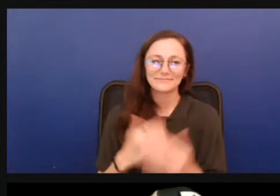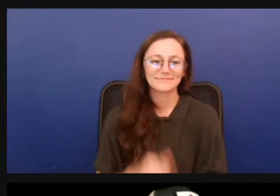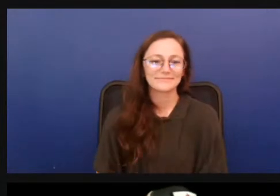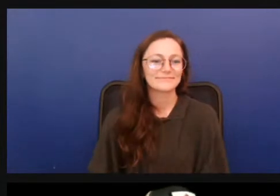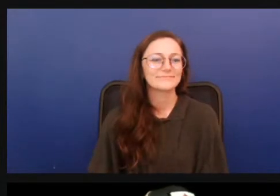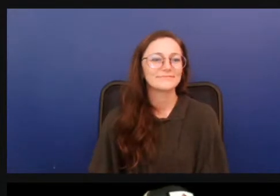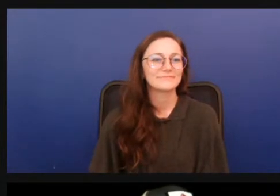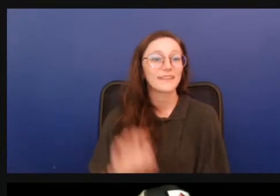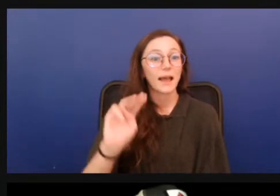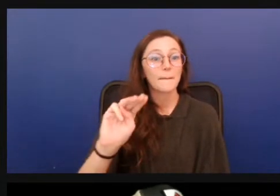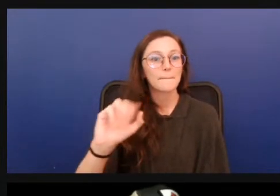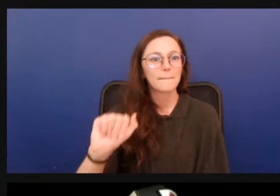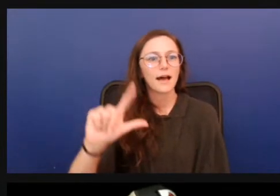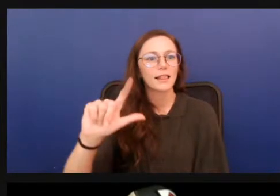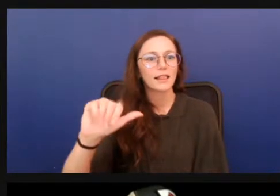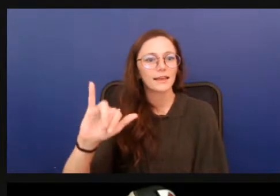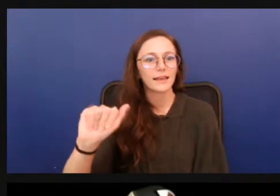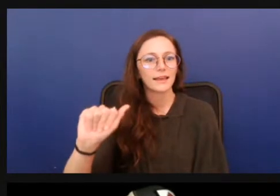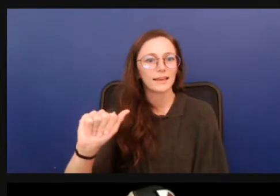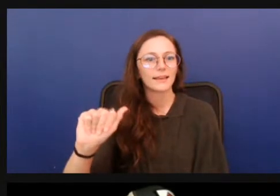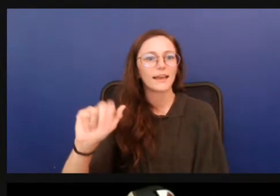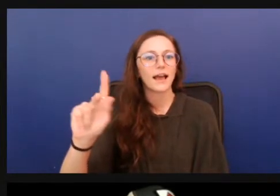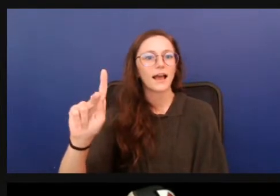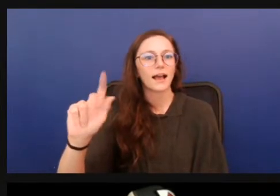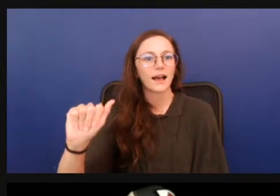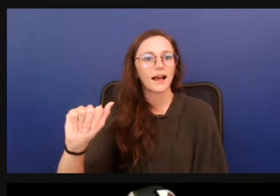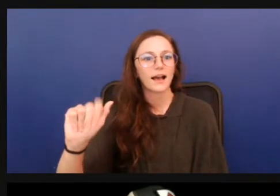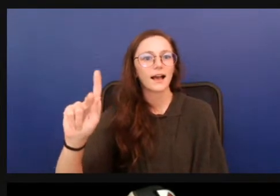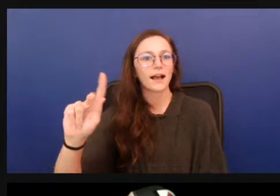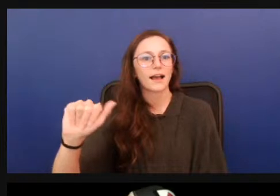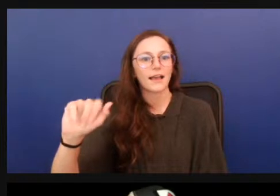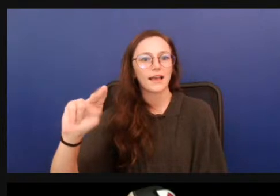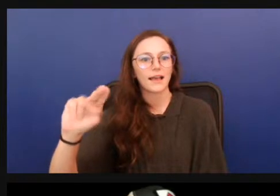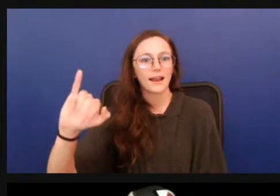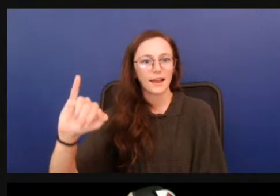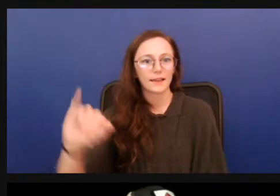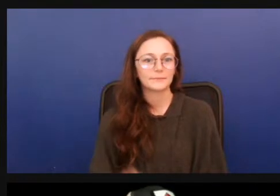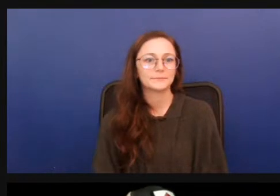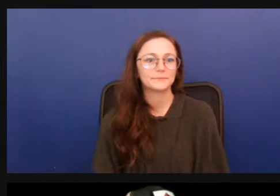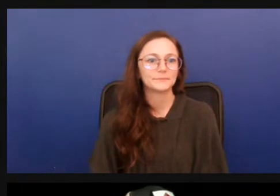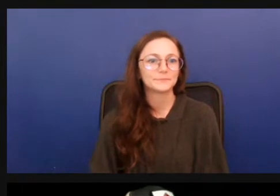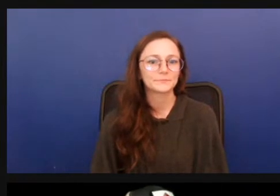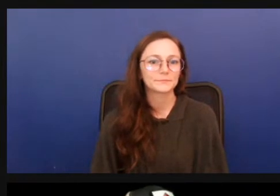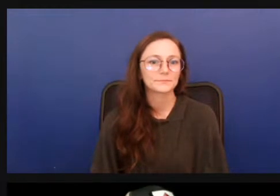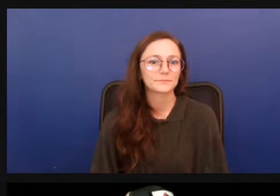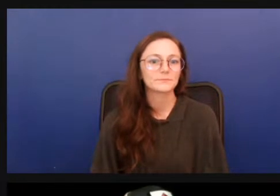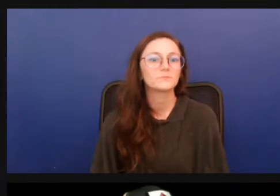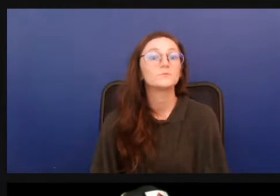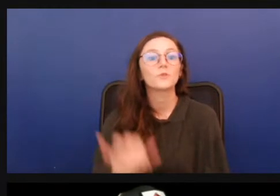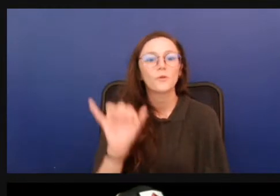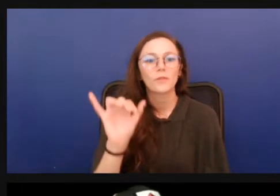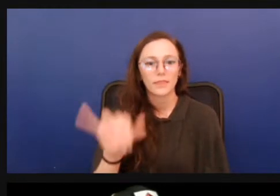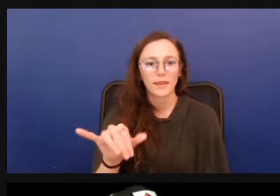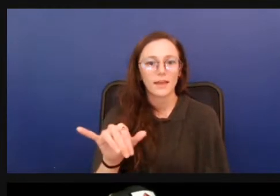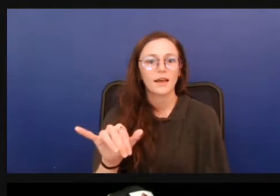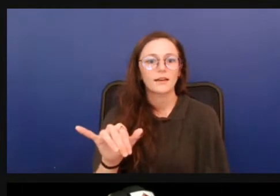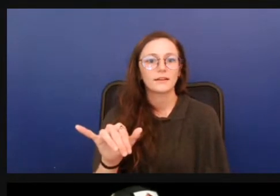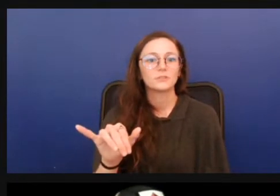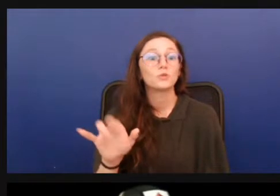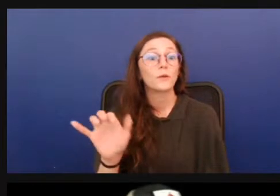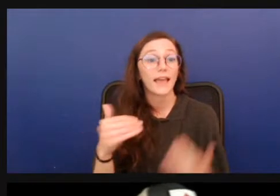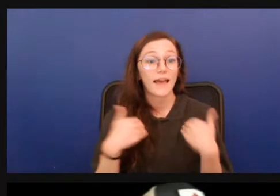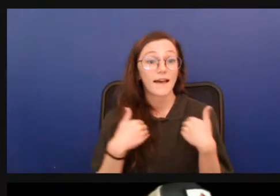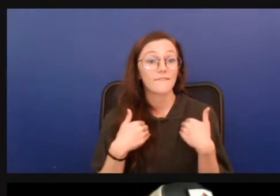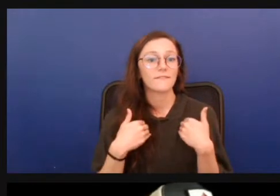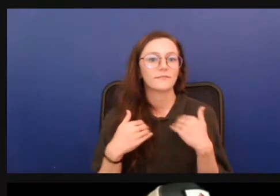Nali'i Kakani, right? So point, Nali'i Kakani Ridge over here.